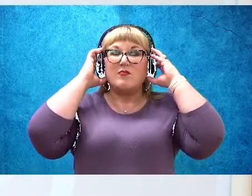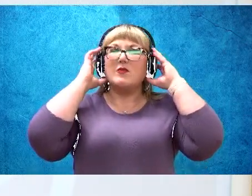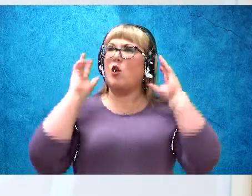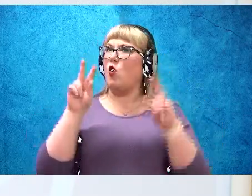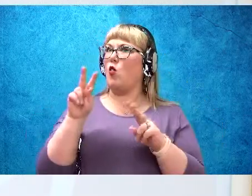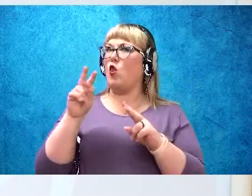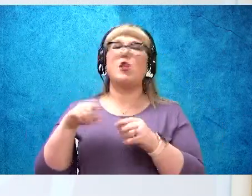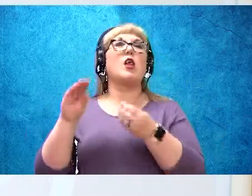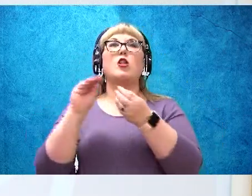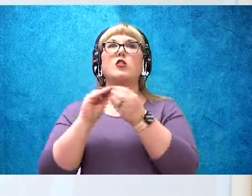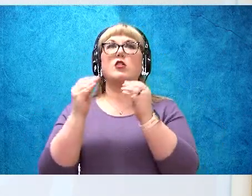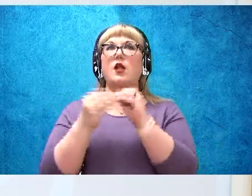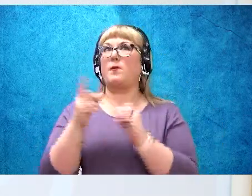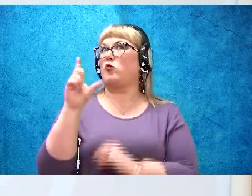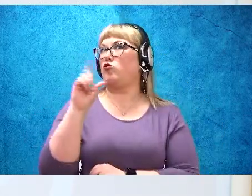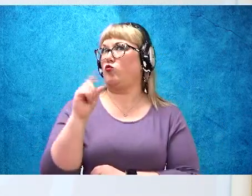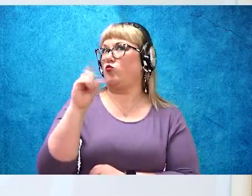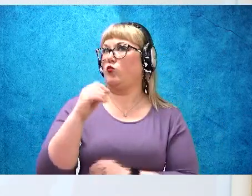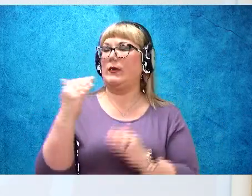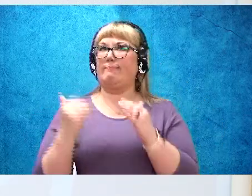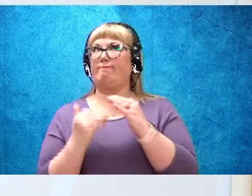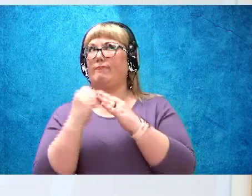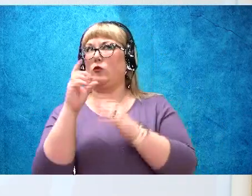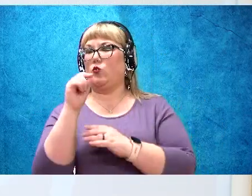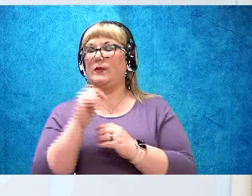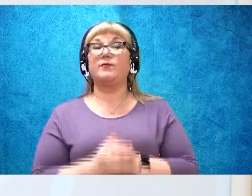numbers to 20.